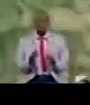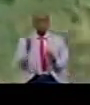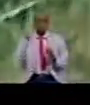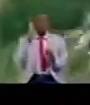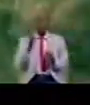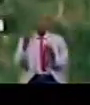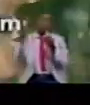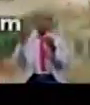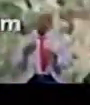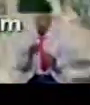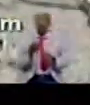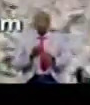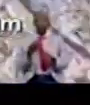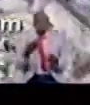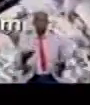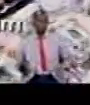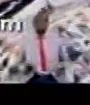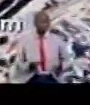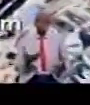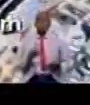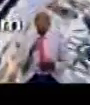Amen. Amen.